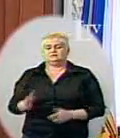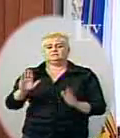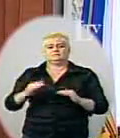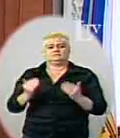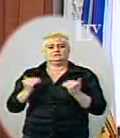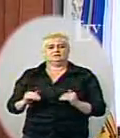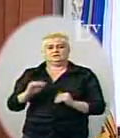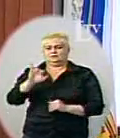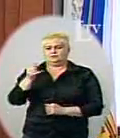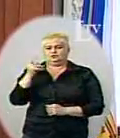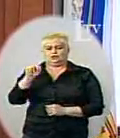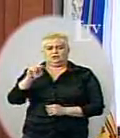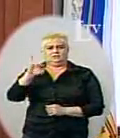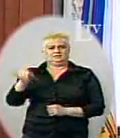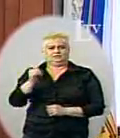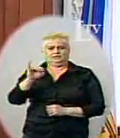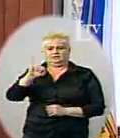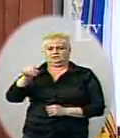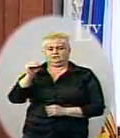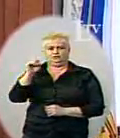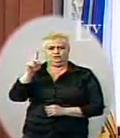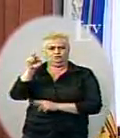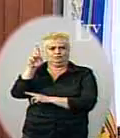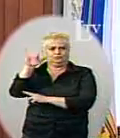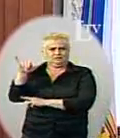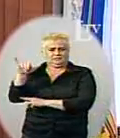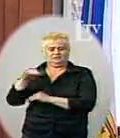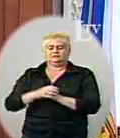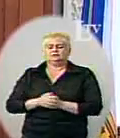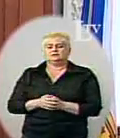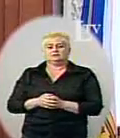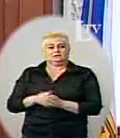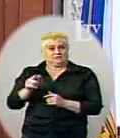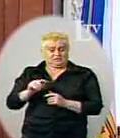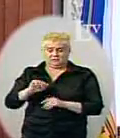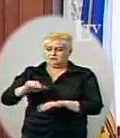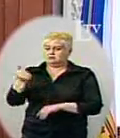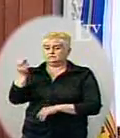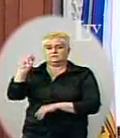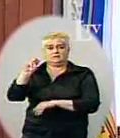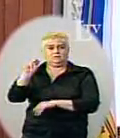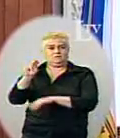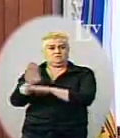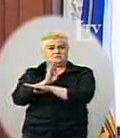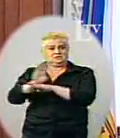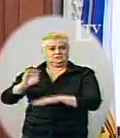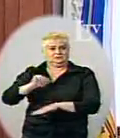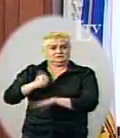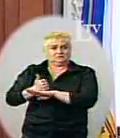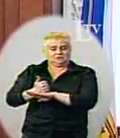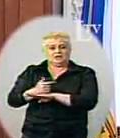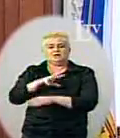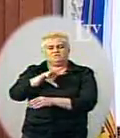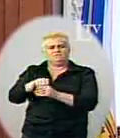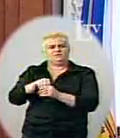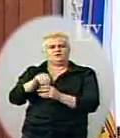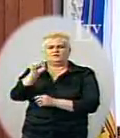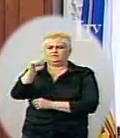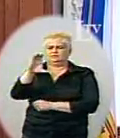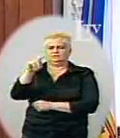J. Jordry, an entrepreneur and community leader who served among other capacities as president of Scotia